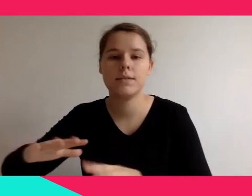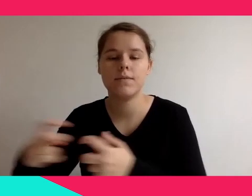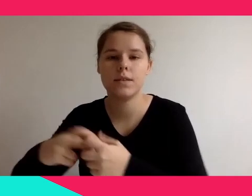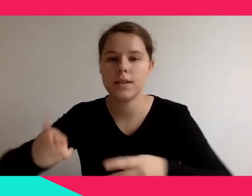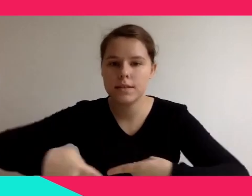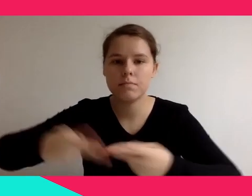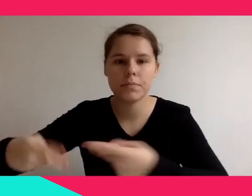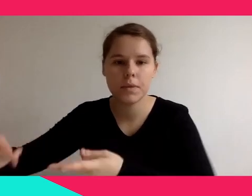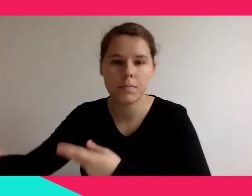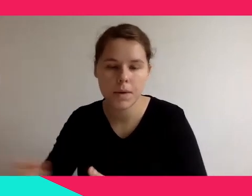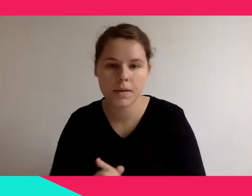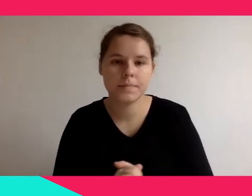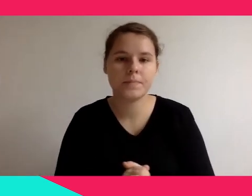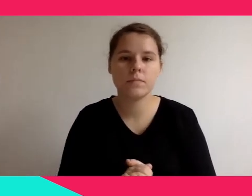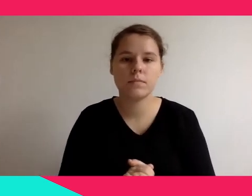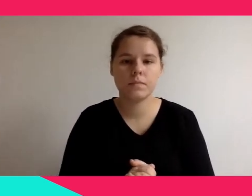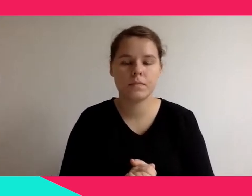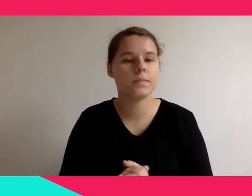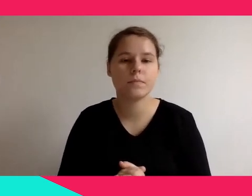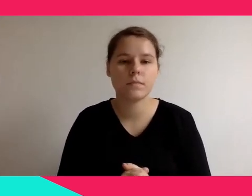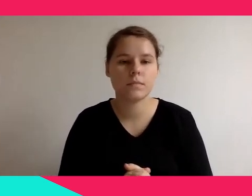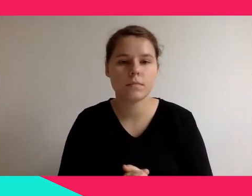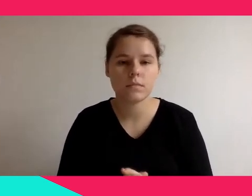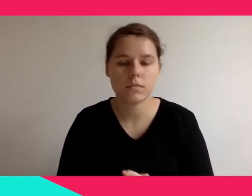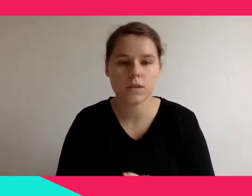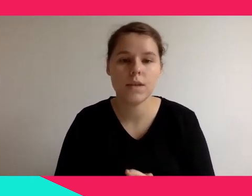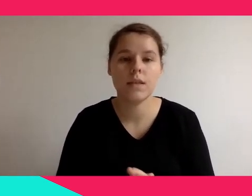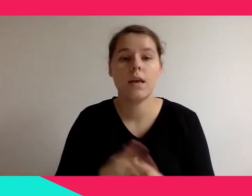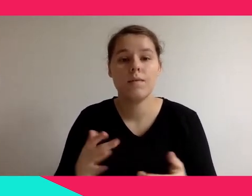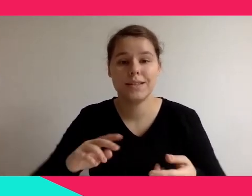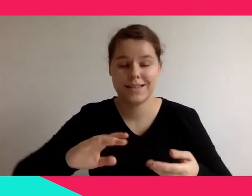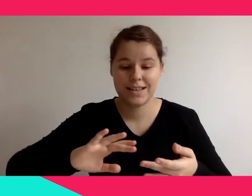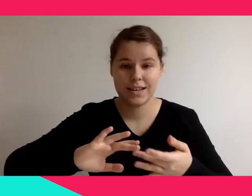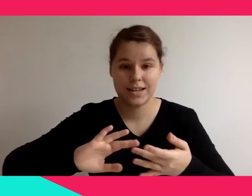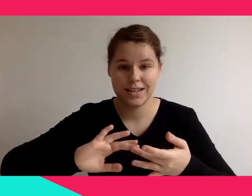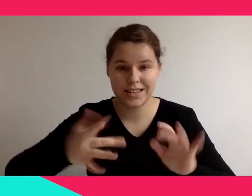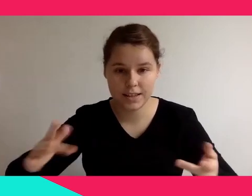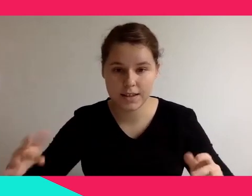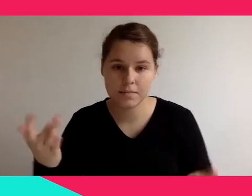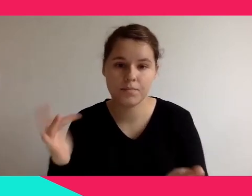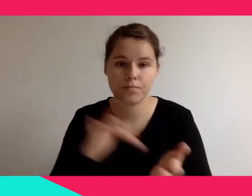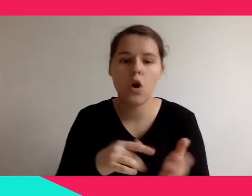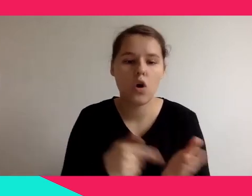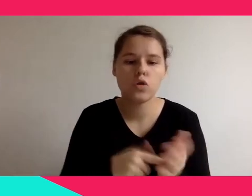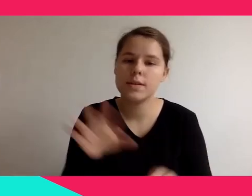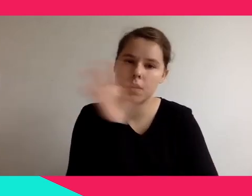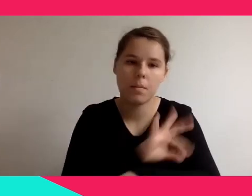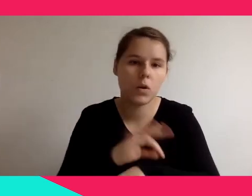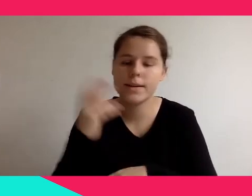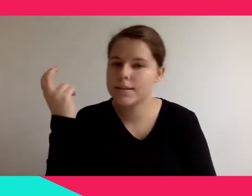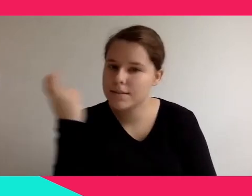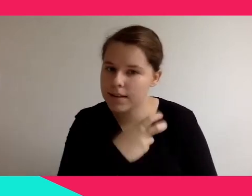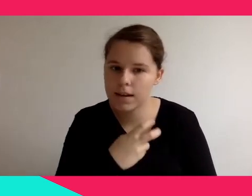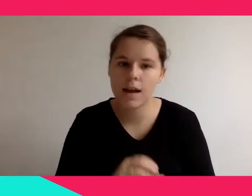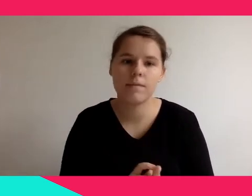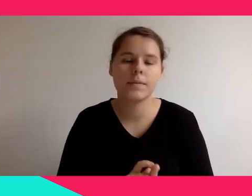his name is Rembrandt van Rijn, this is his identifier. Can you, Getty Institute, tell me more about him? And then connect